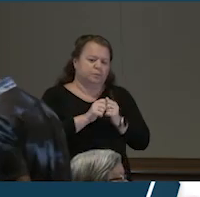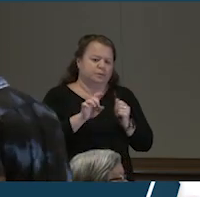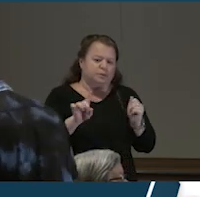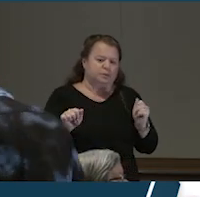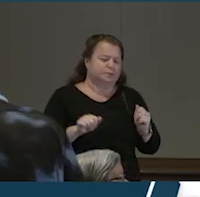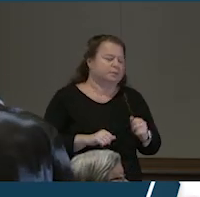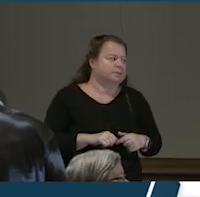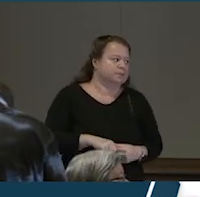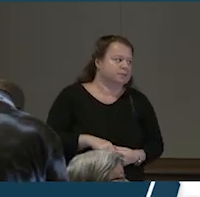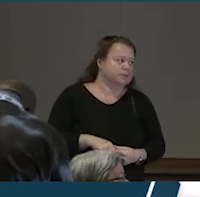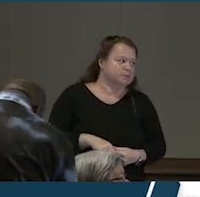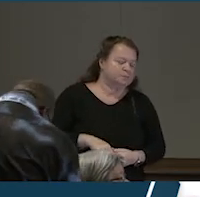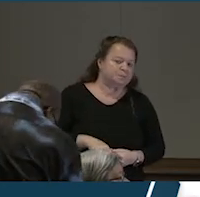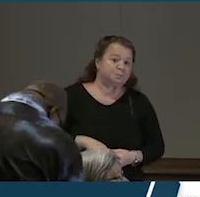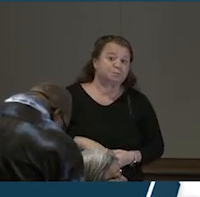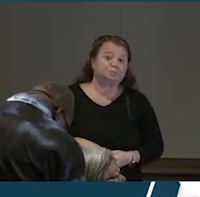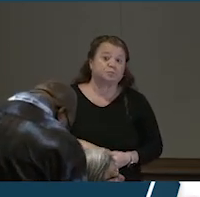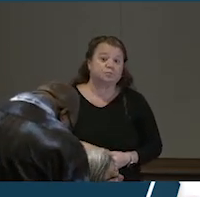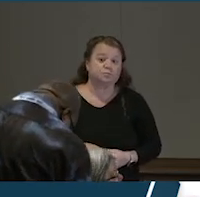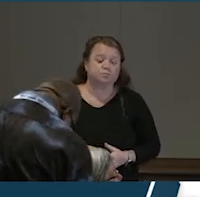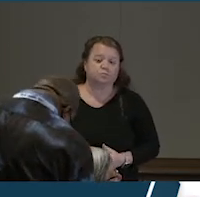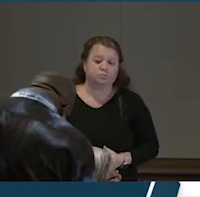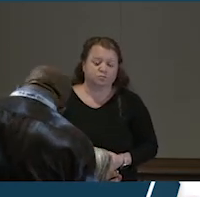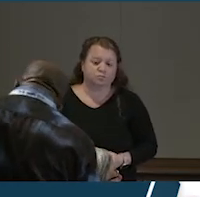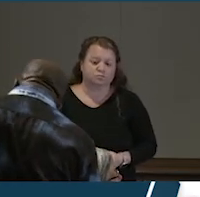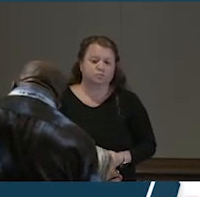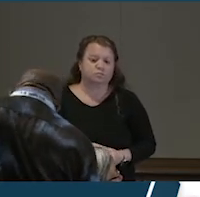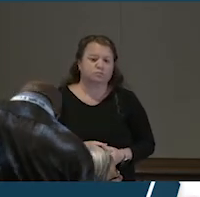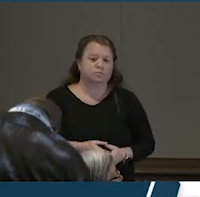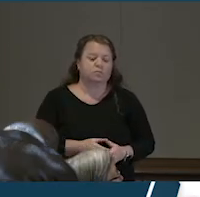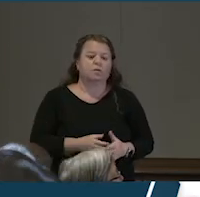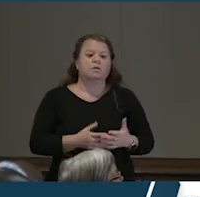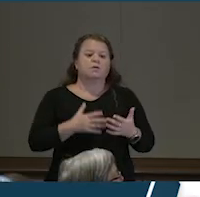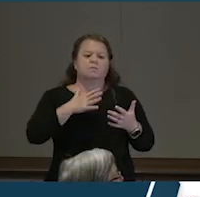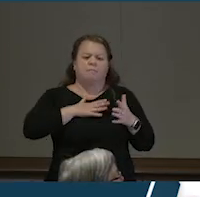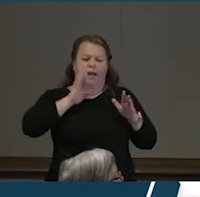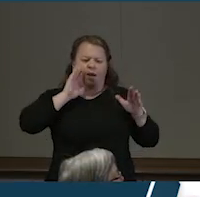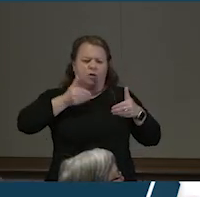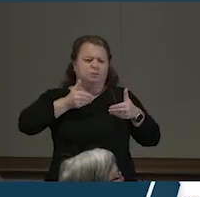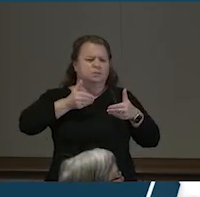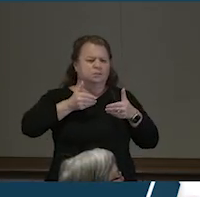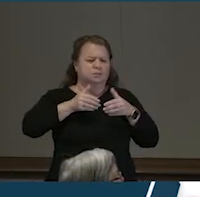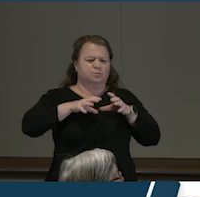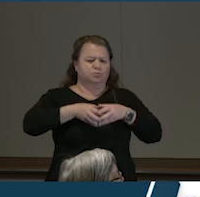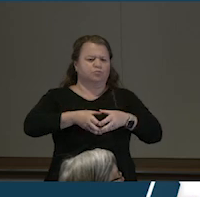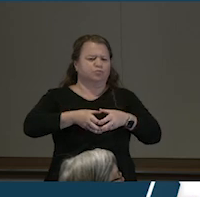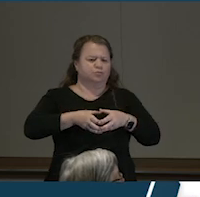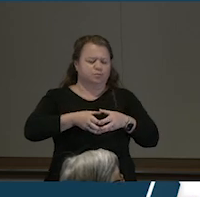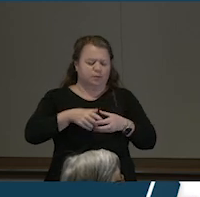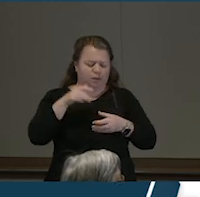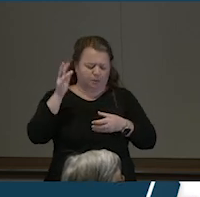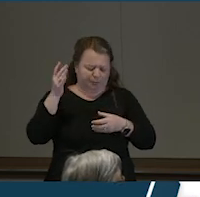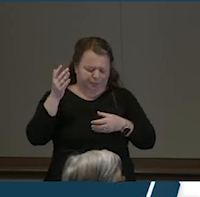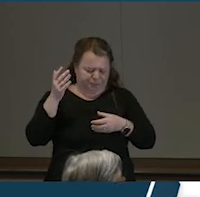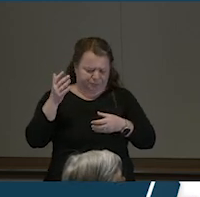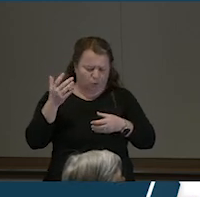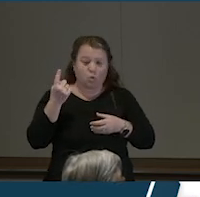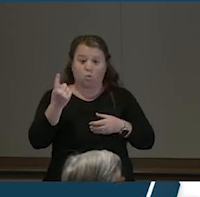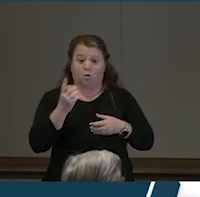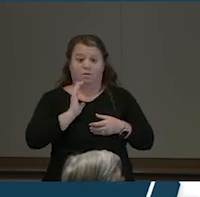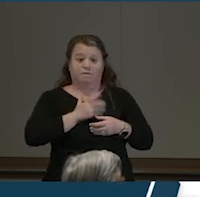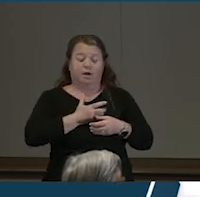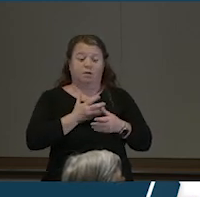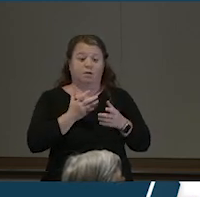We have someone with my Autism Society hat We have someone that's one of our volunteers